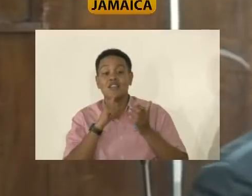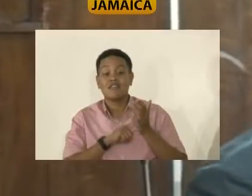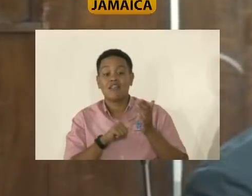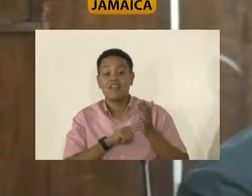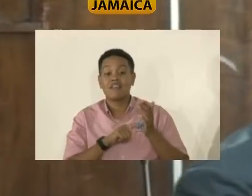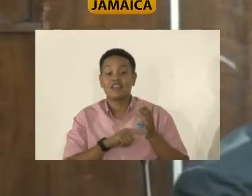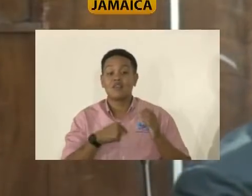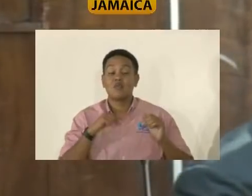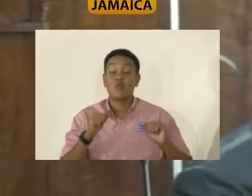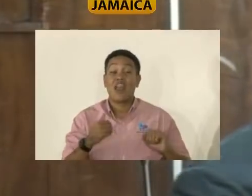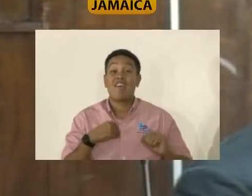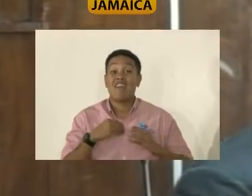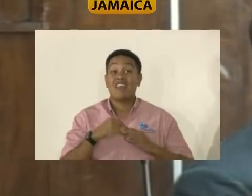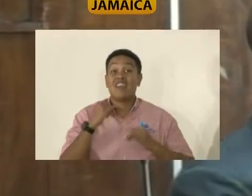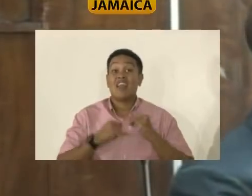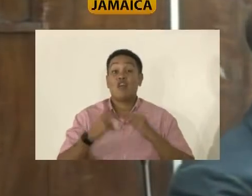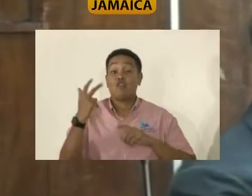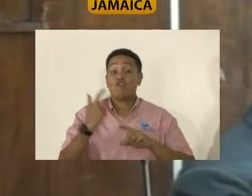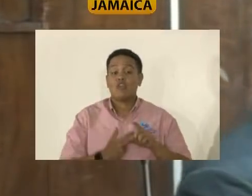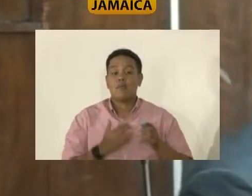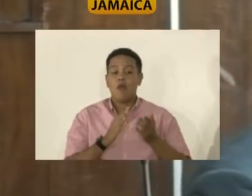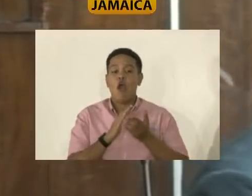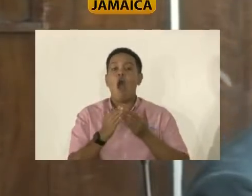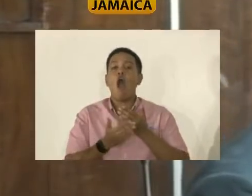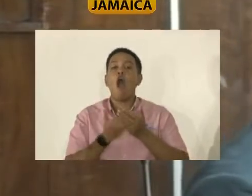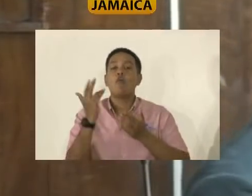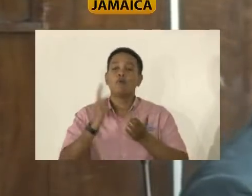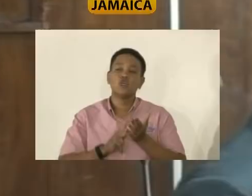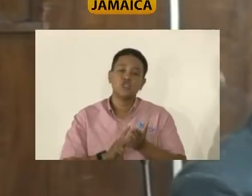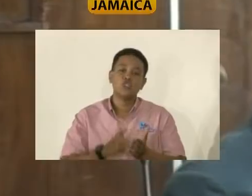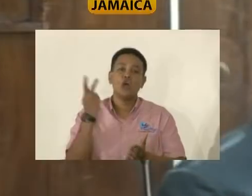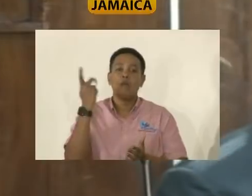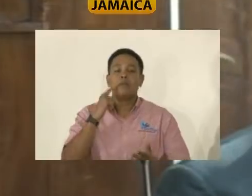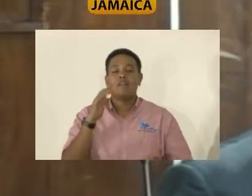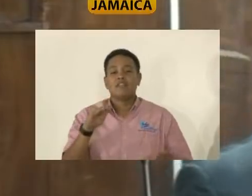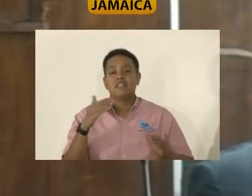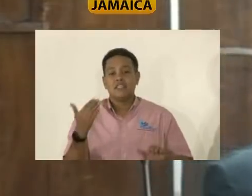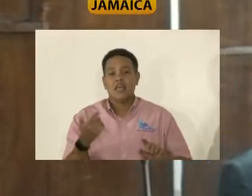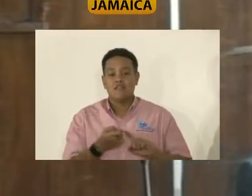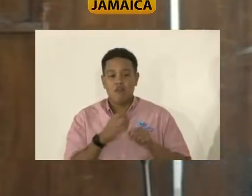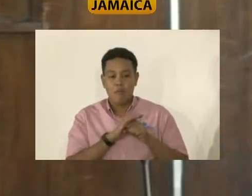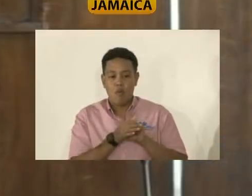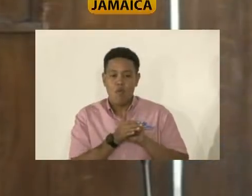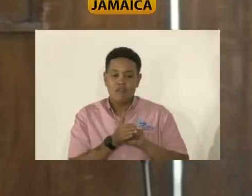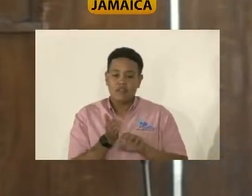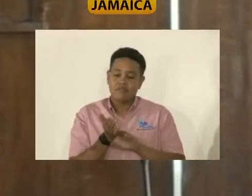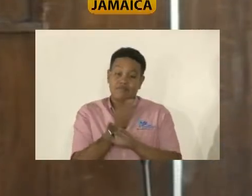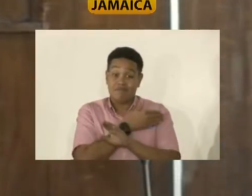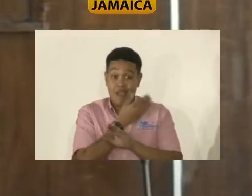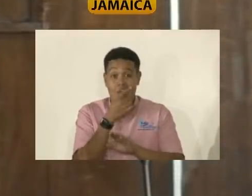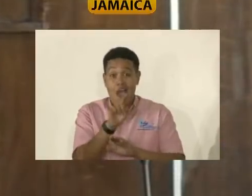have had in the last 3 months almost a doubling of the deaths from COVID.